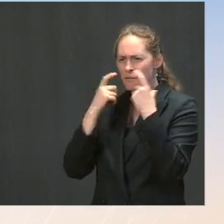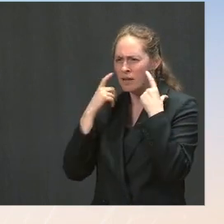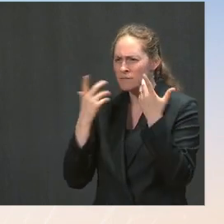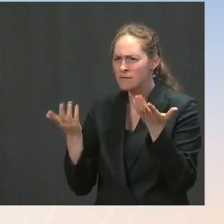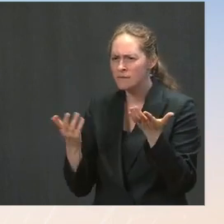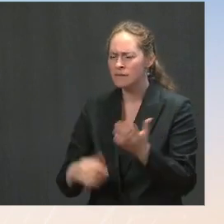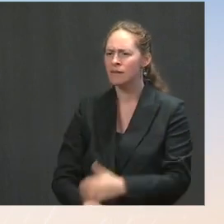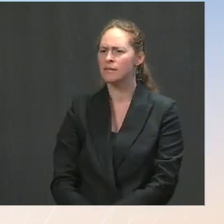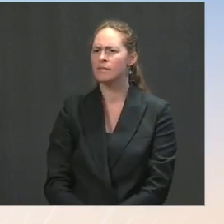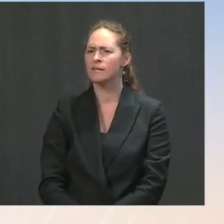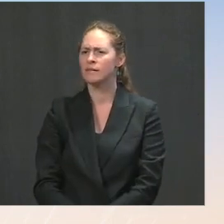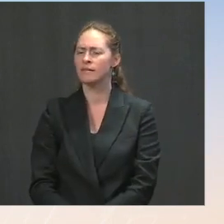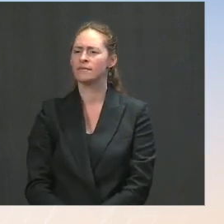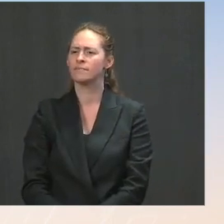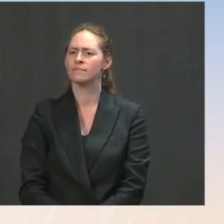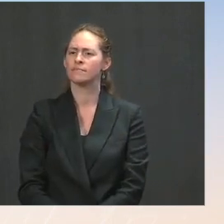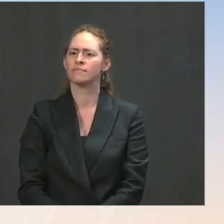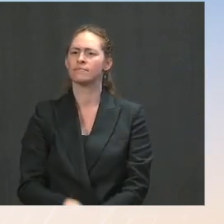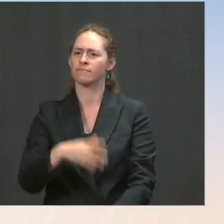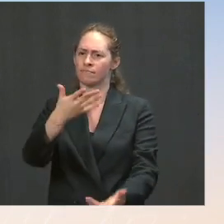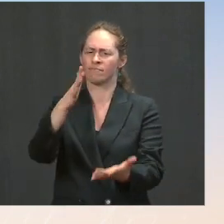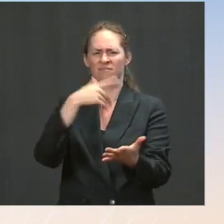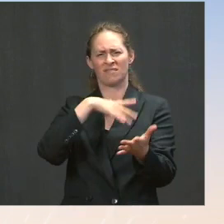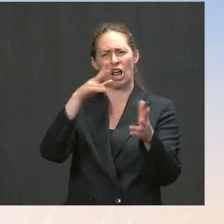again, if you are vaccinated,